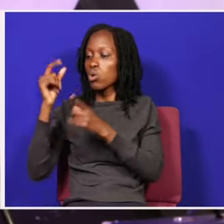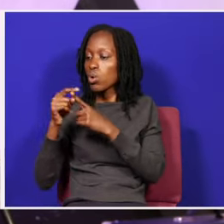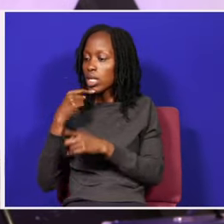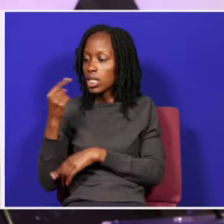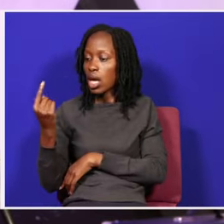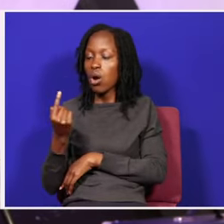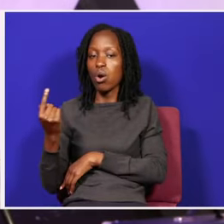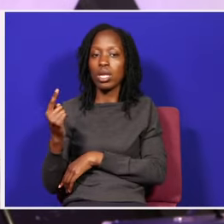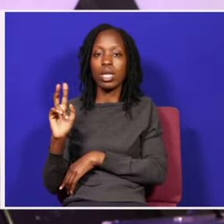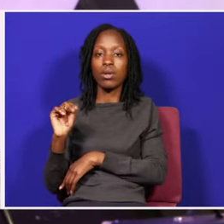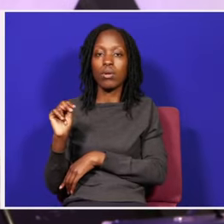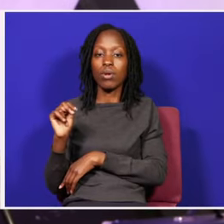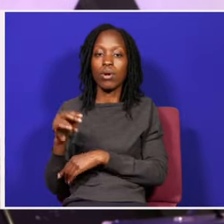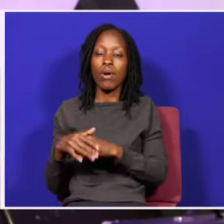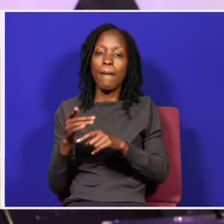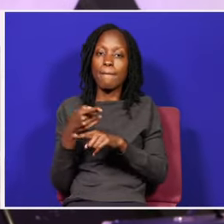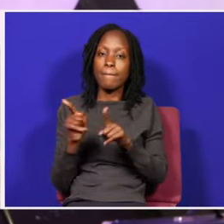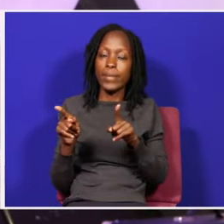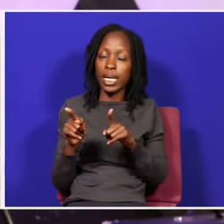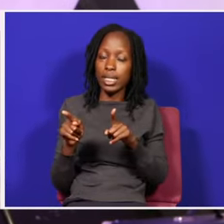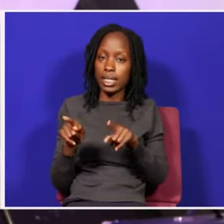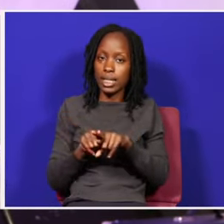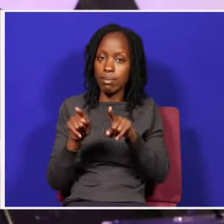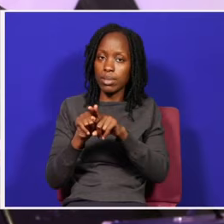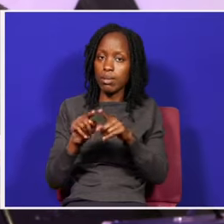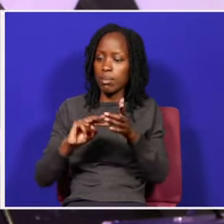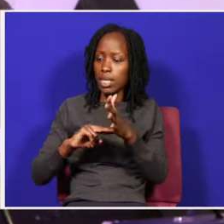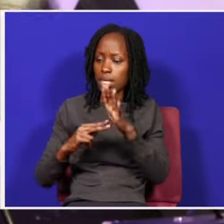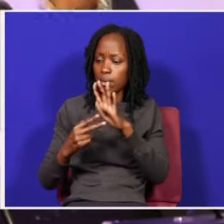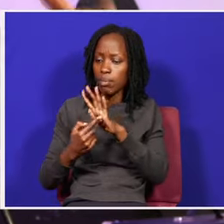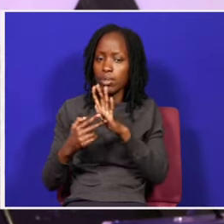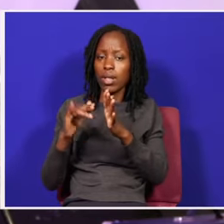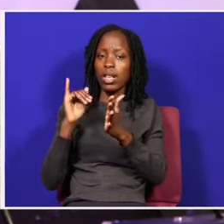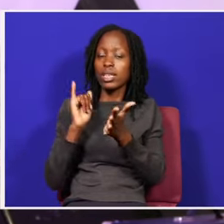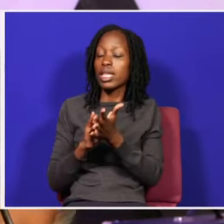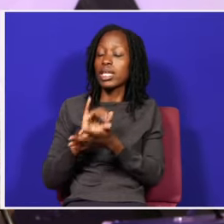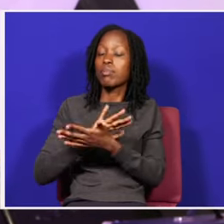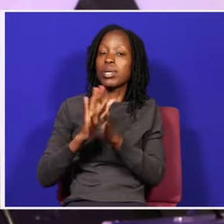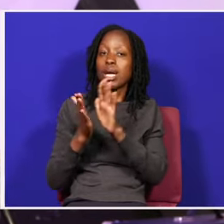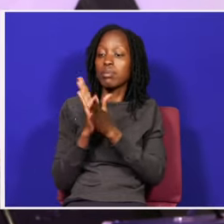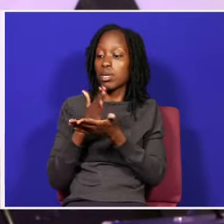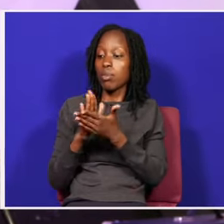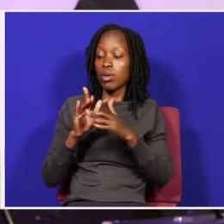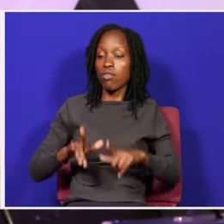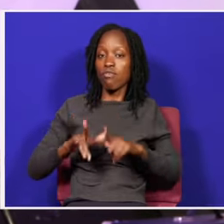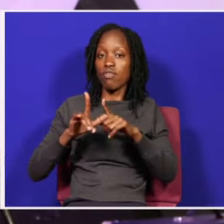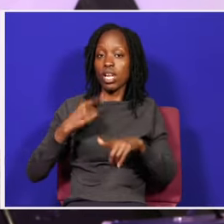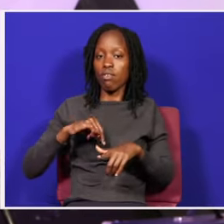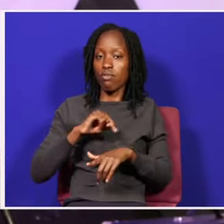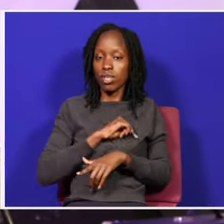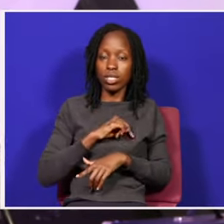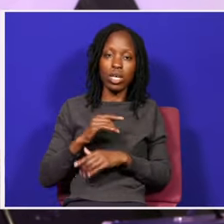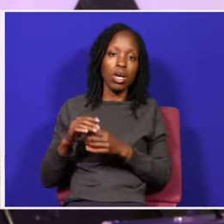is the implication here, but to also make sure that it is such a part of our lives that we apply it.